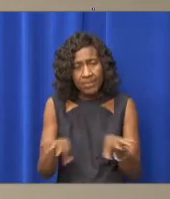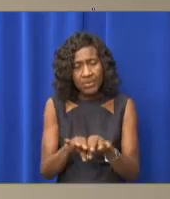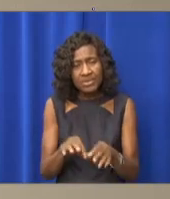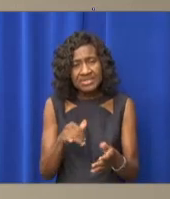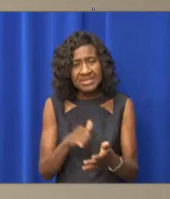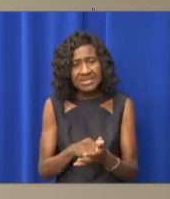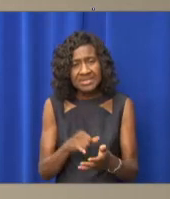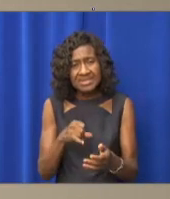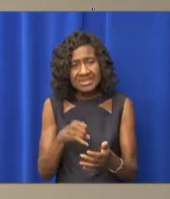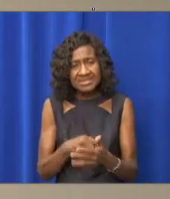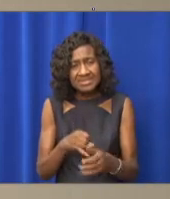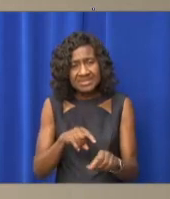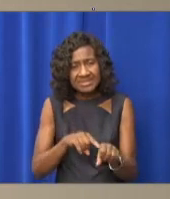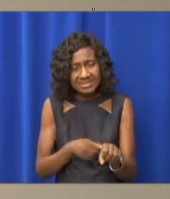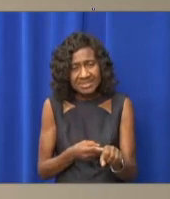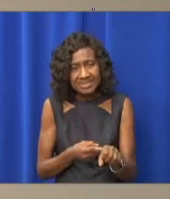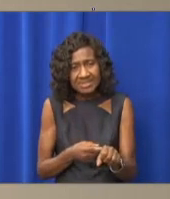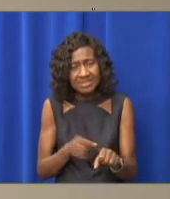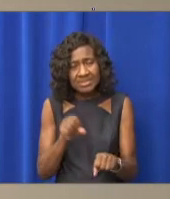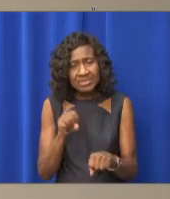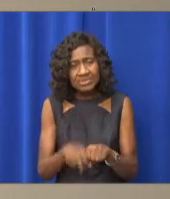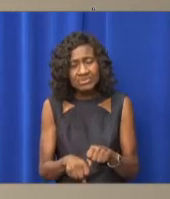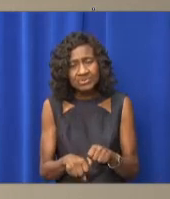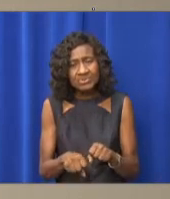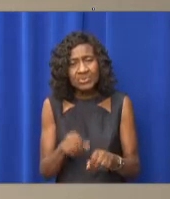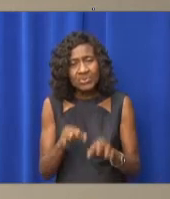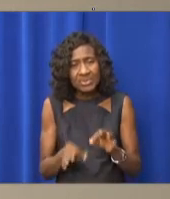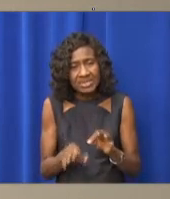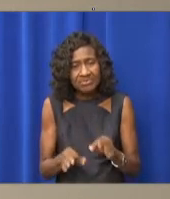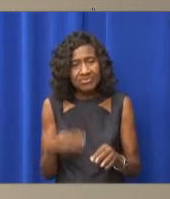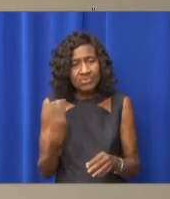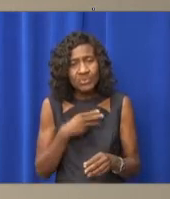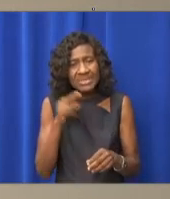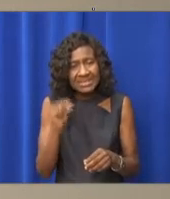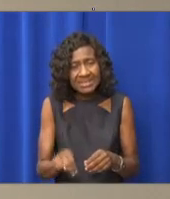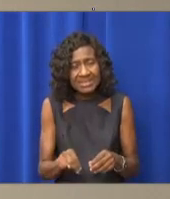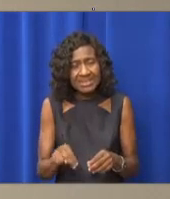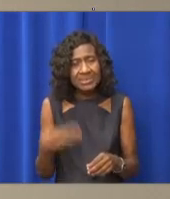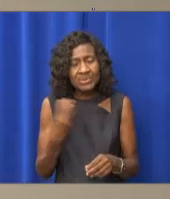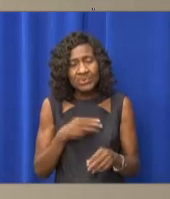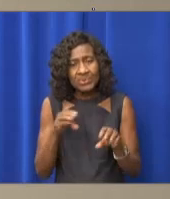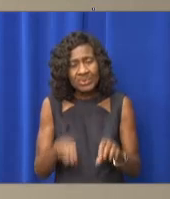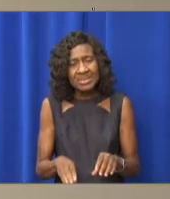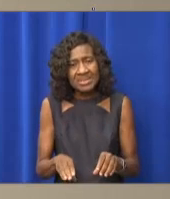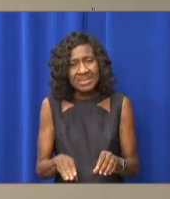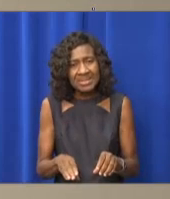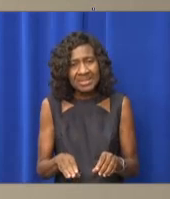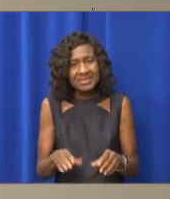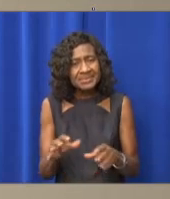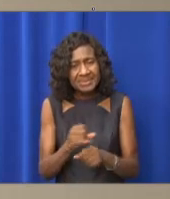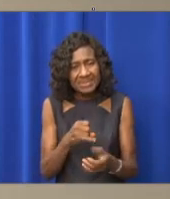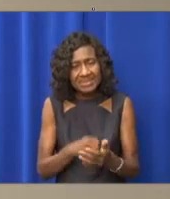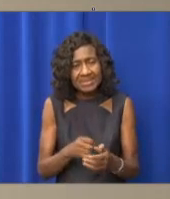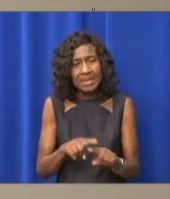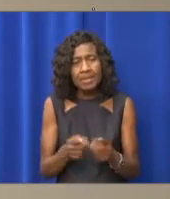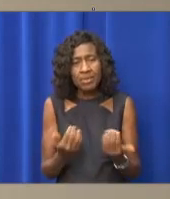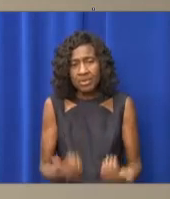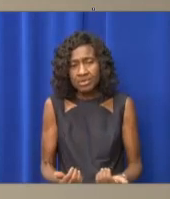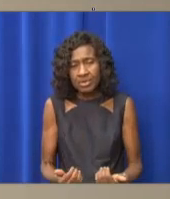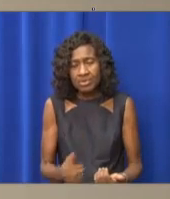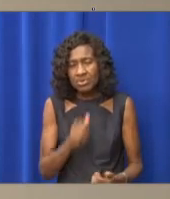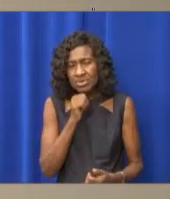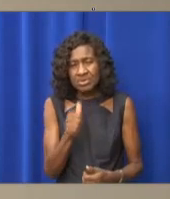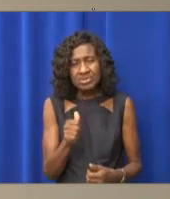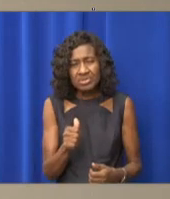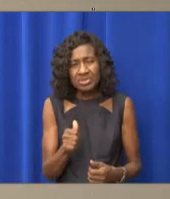needed, we can quickly pick up on this. But no urgency at this point, and we're thankful to God